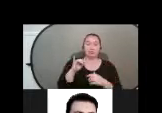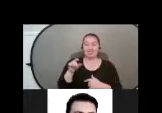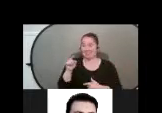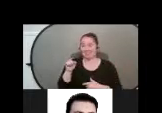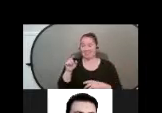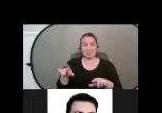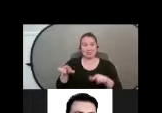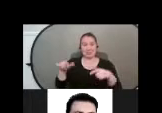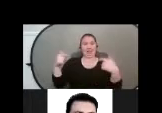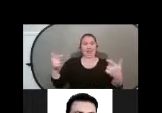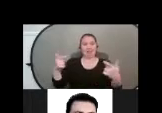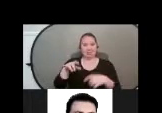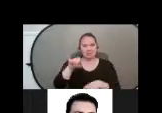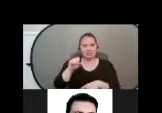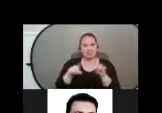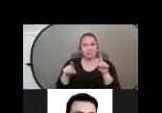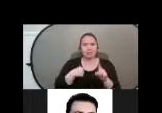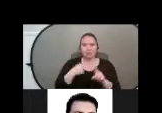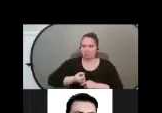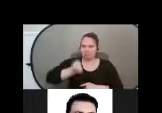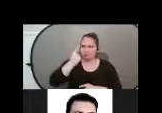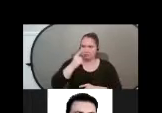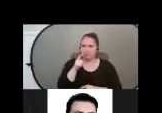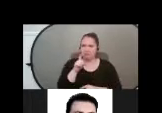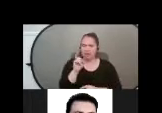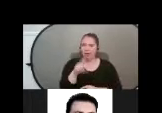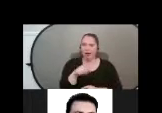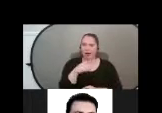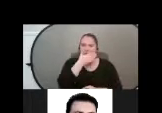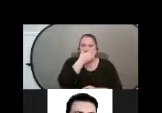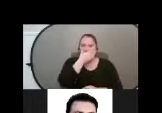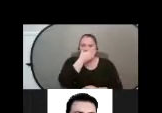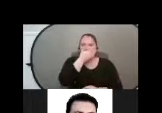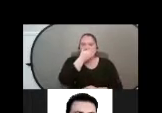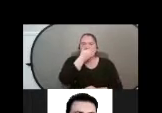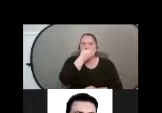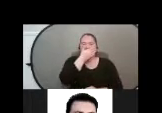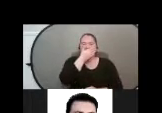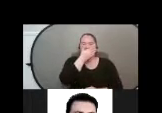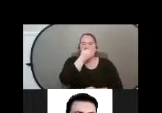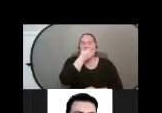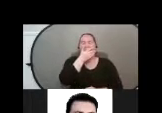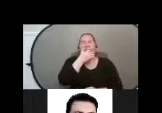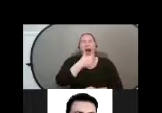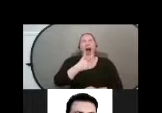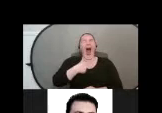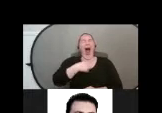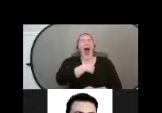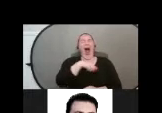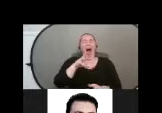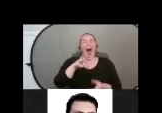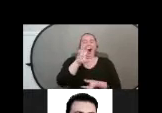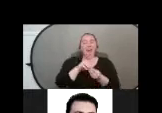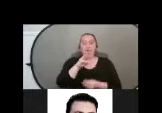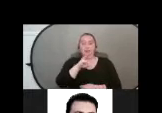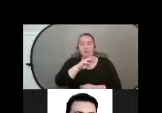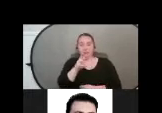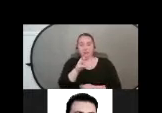if I'm understanding, this is a question about what do we, the 66 people on this call, hopefully we'll all vote on